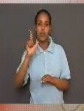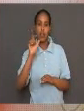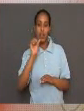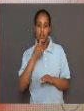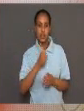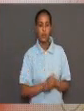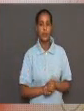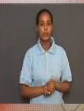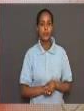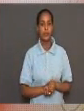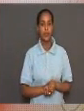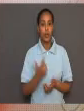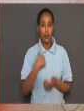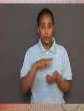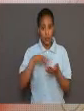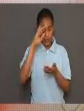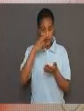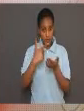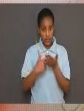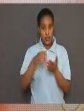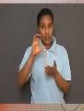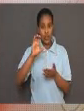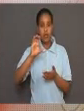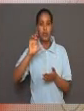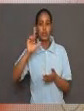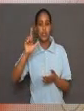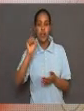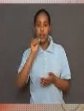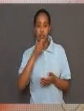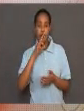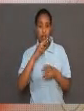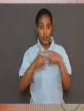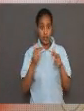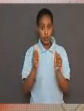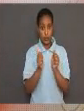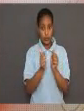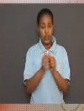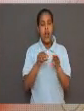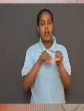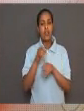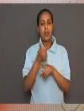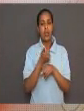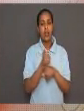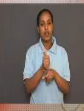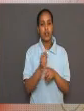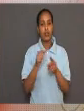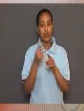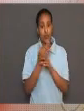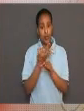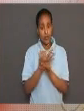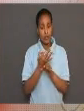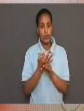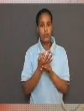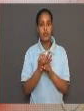acids. We learned that carboxylic acids react with active metals to form